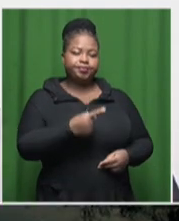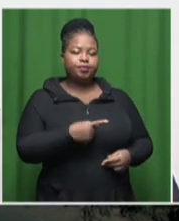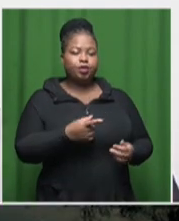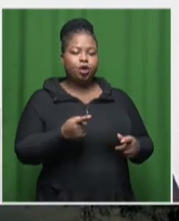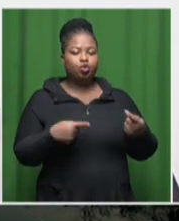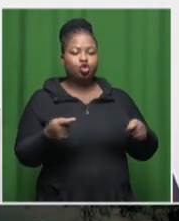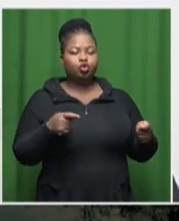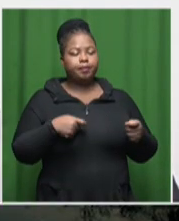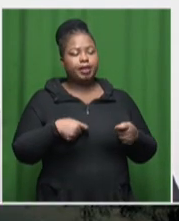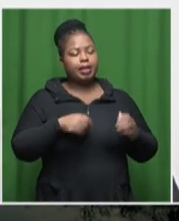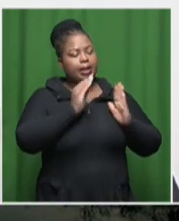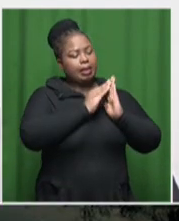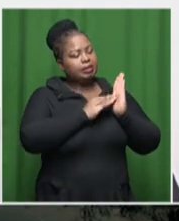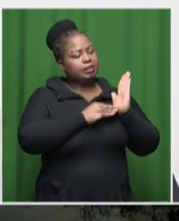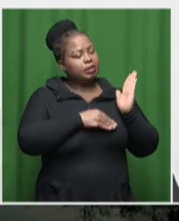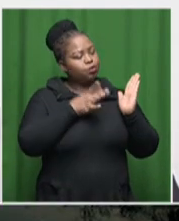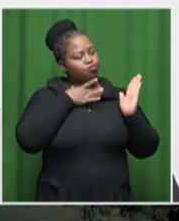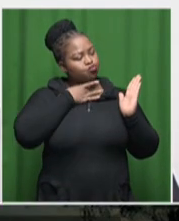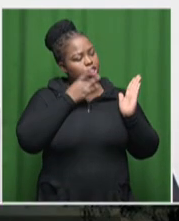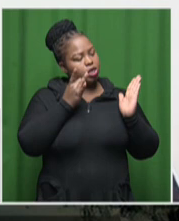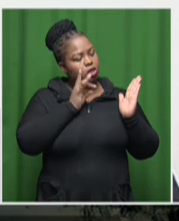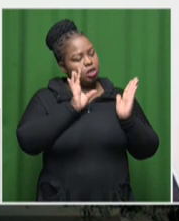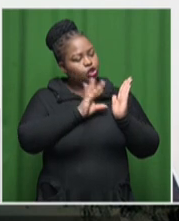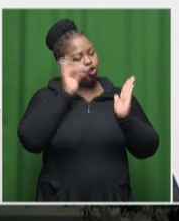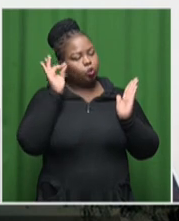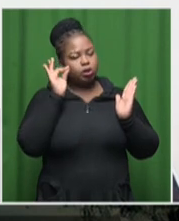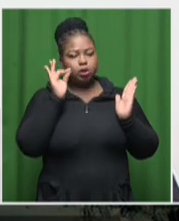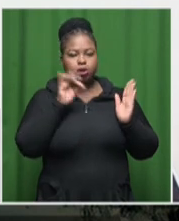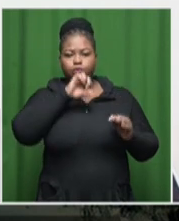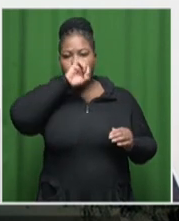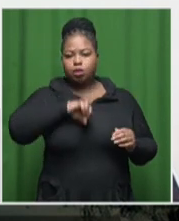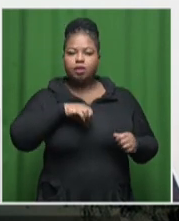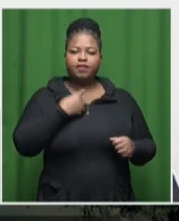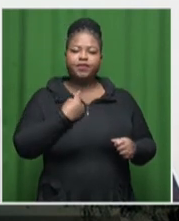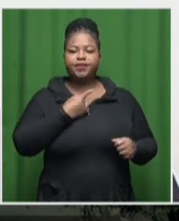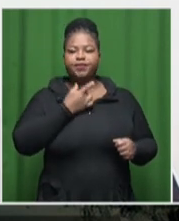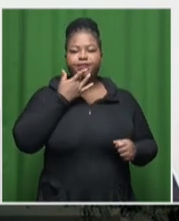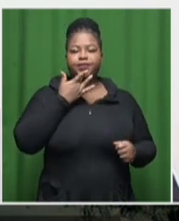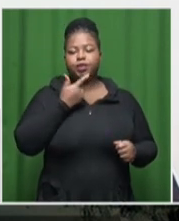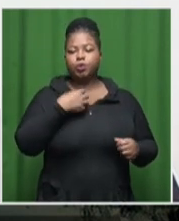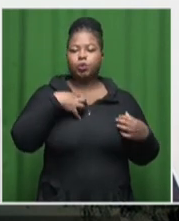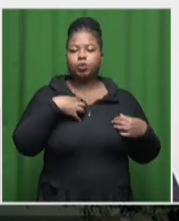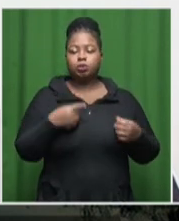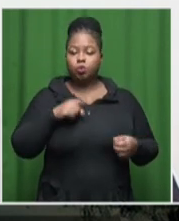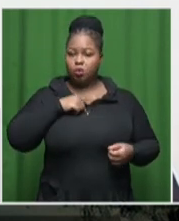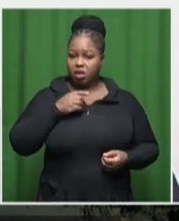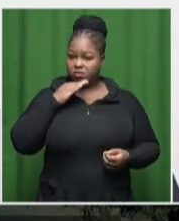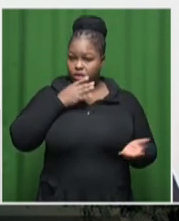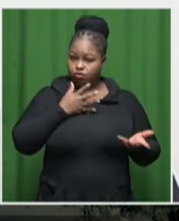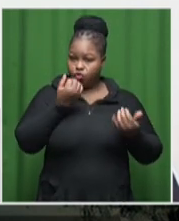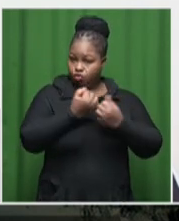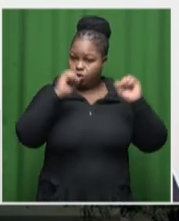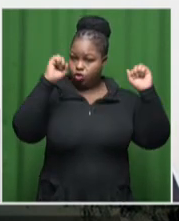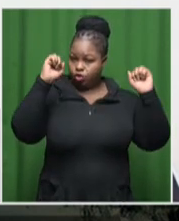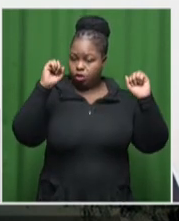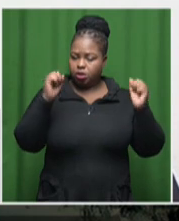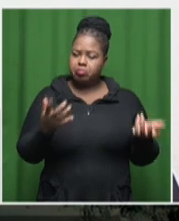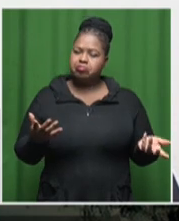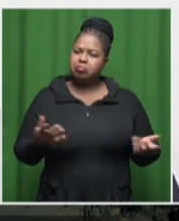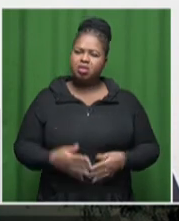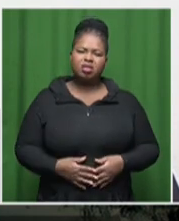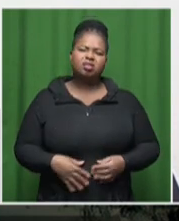list offers choice, which is of course what democracy is about, to the electorate. But what